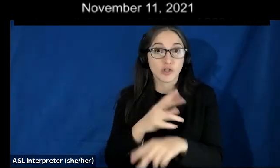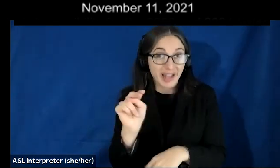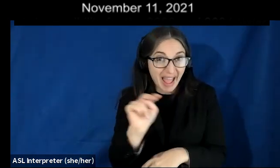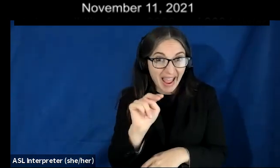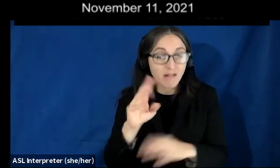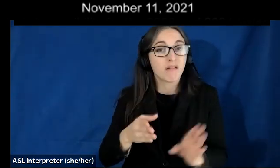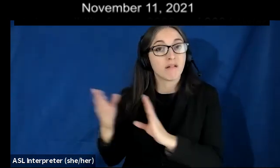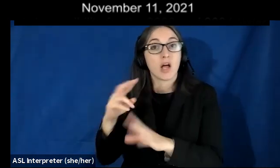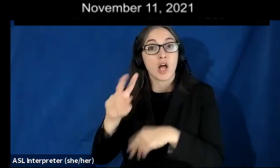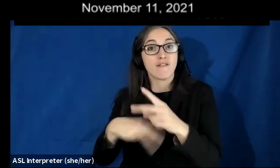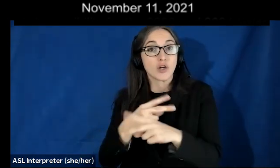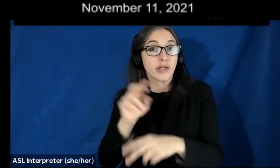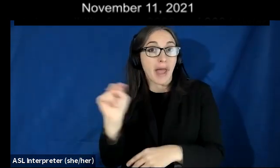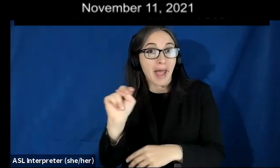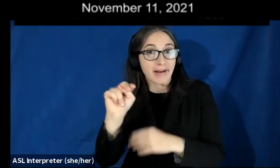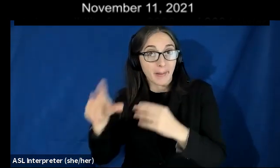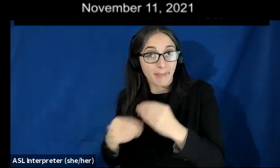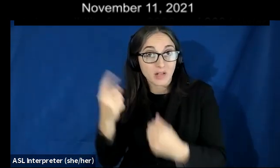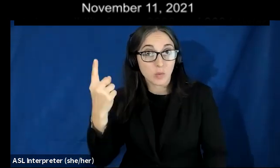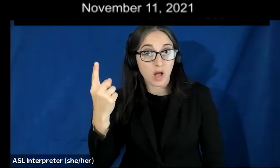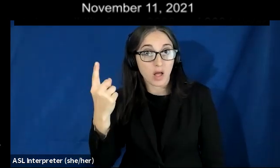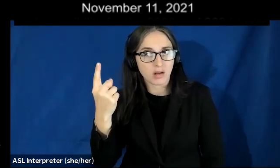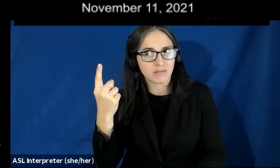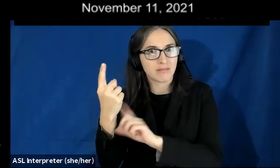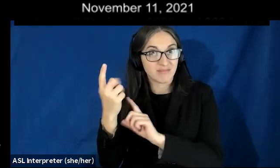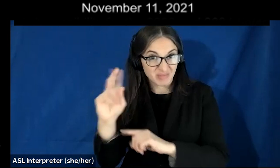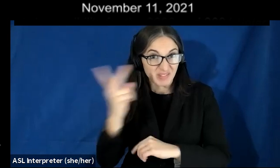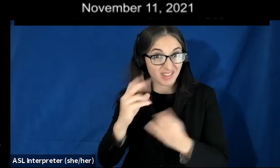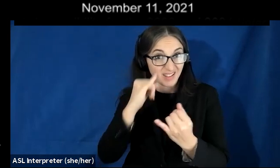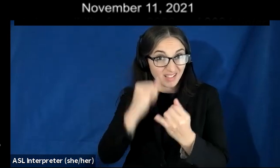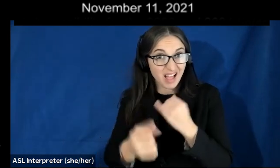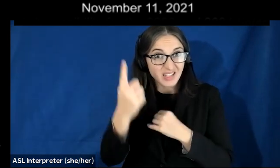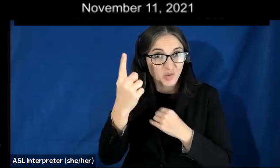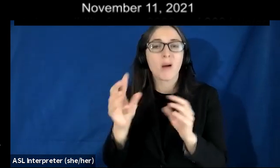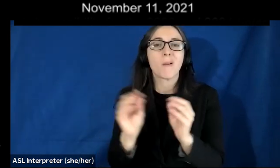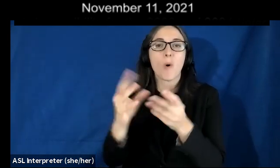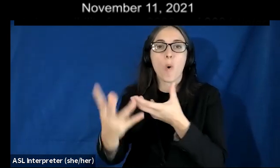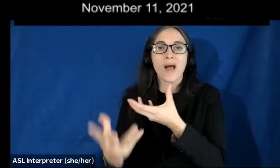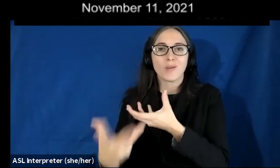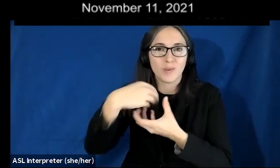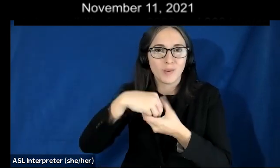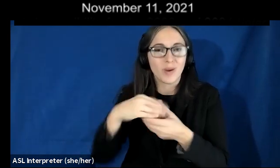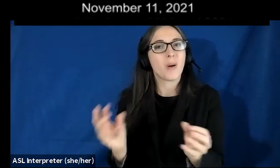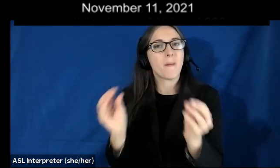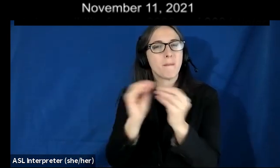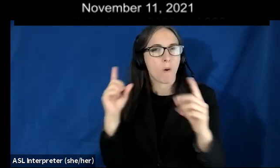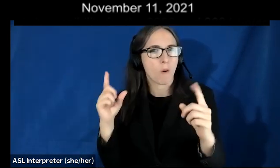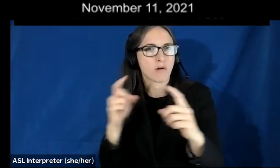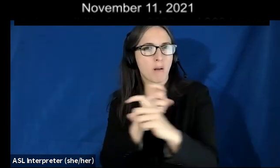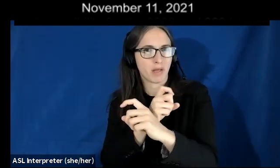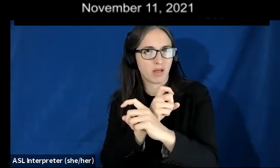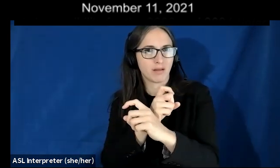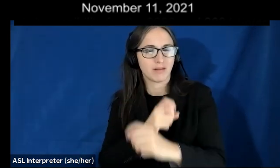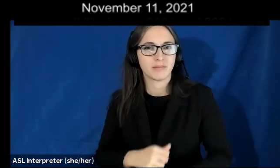n+1. As you can see, the last version is more inclusive, more complex. It